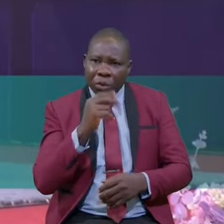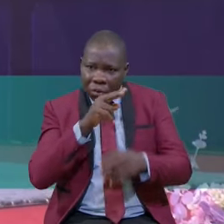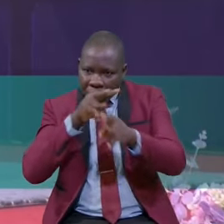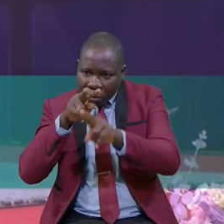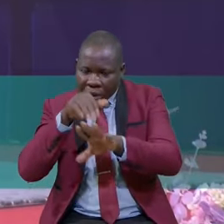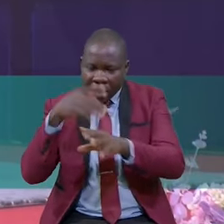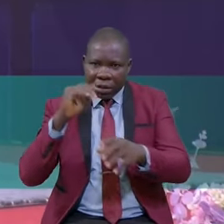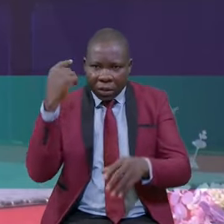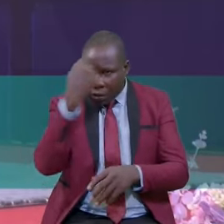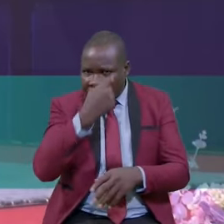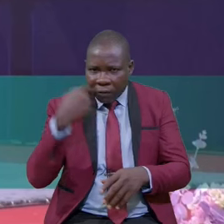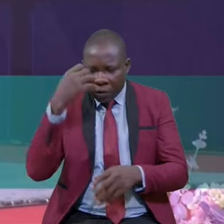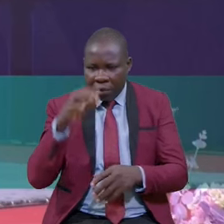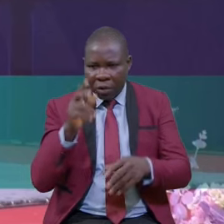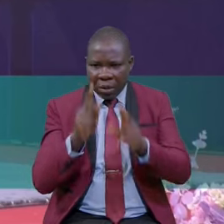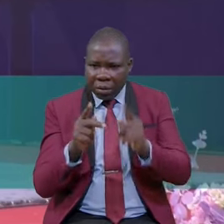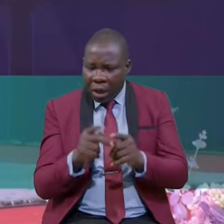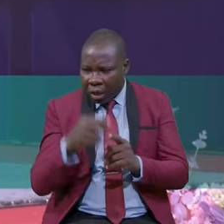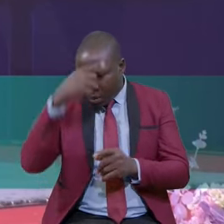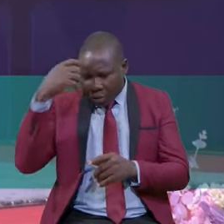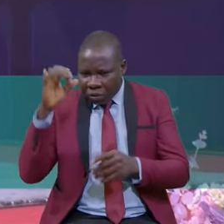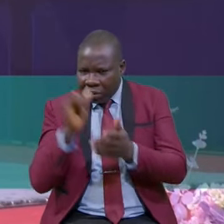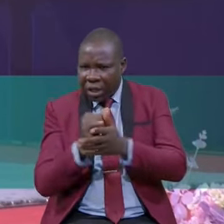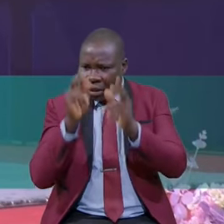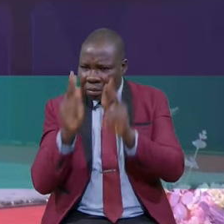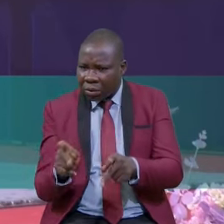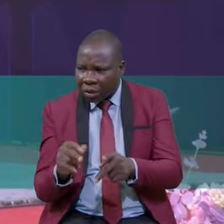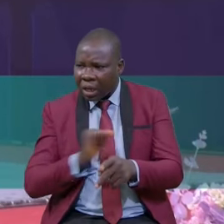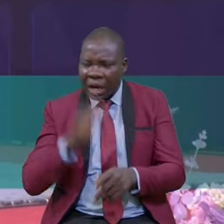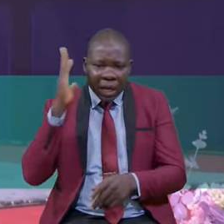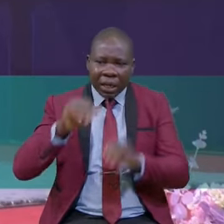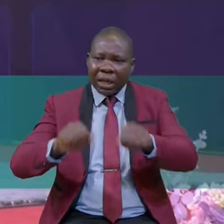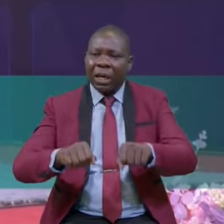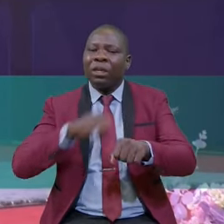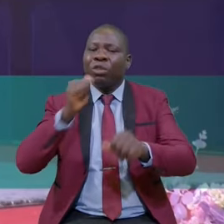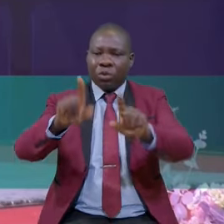je ne peux pas aller dans telle direction. Alors tu réalises, Christ n'était pas comme ça.